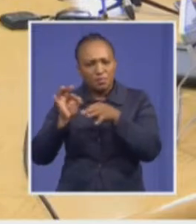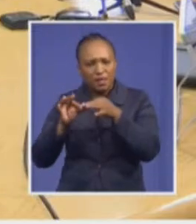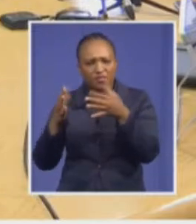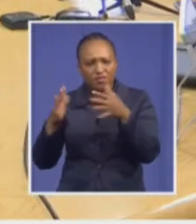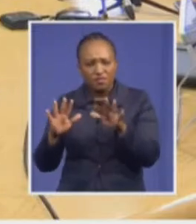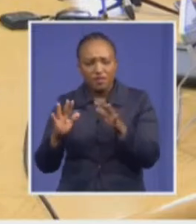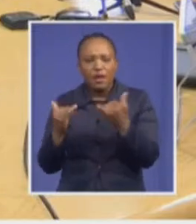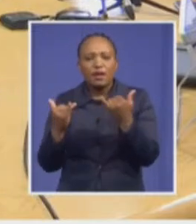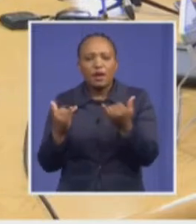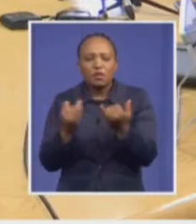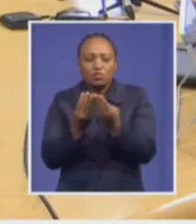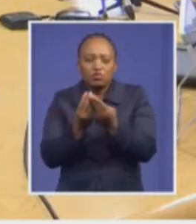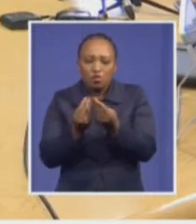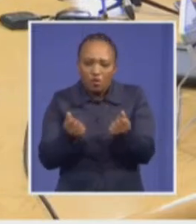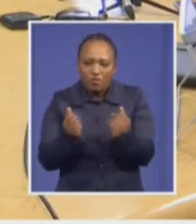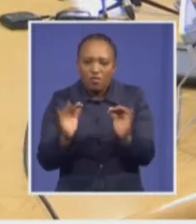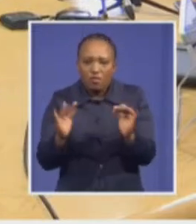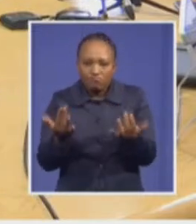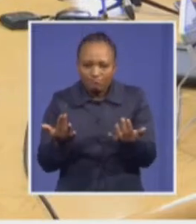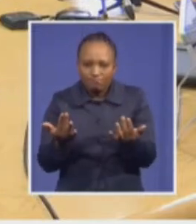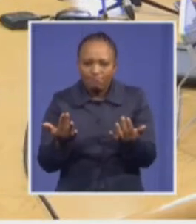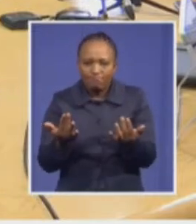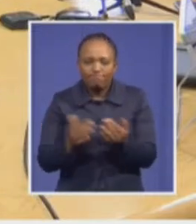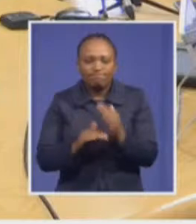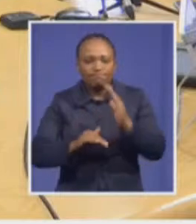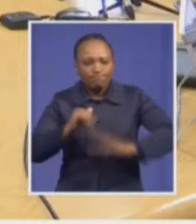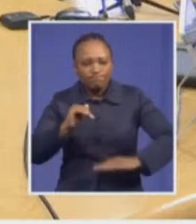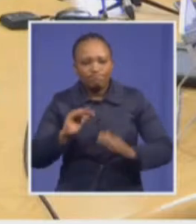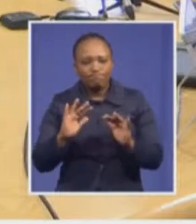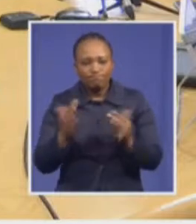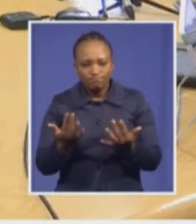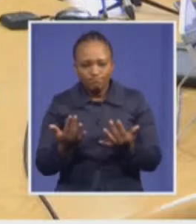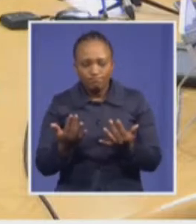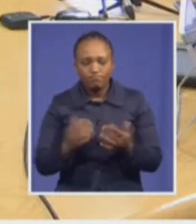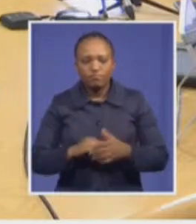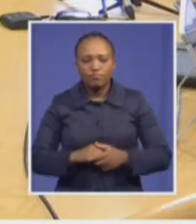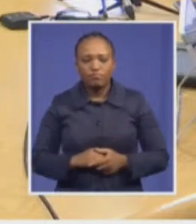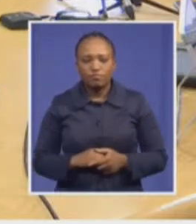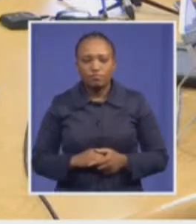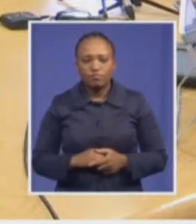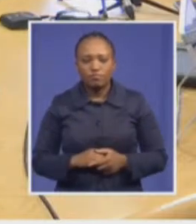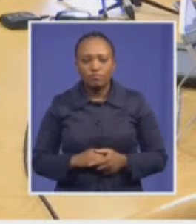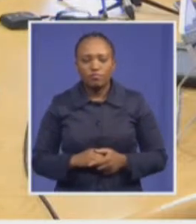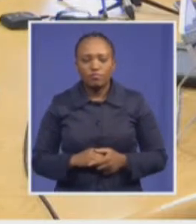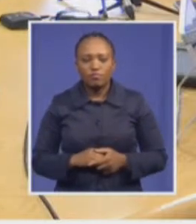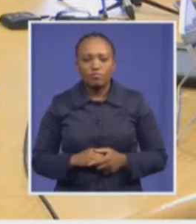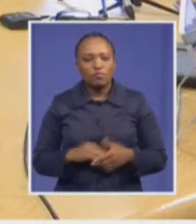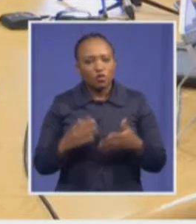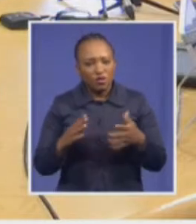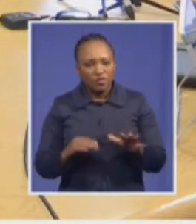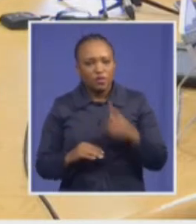adverse consequences of this thing? Then I said, look, we need to apologize for this thing.